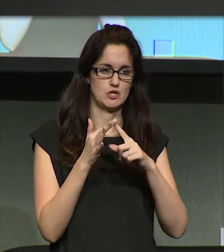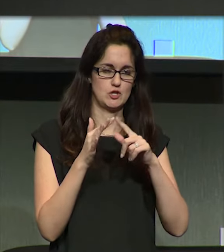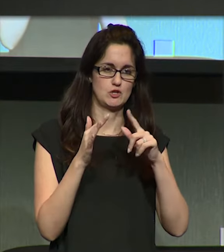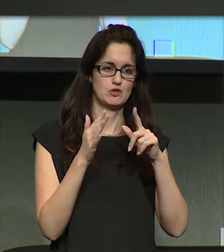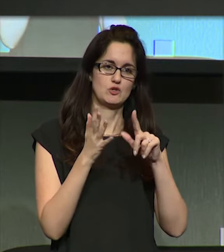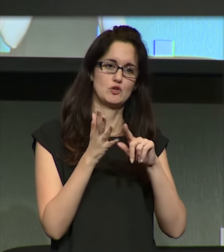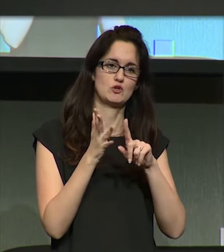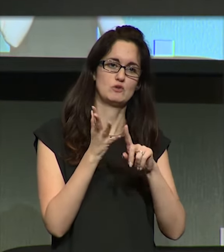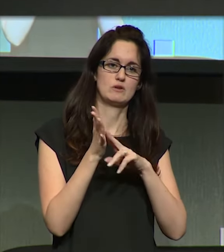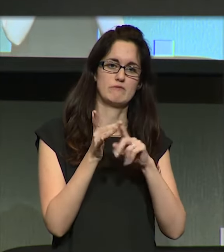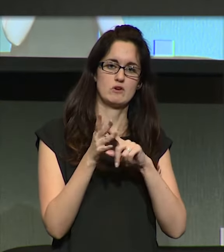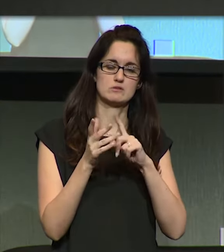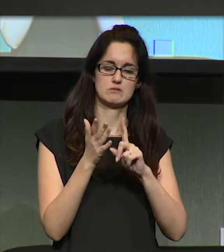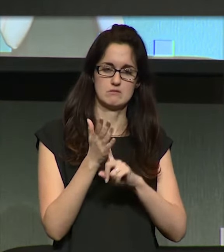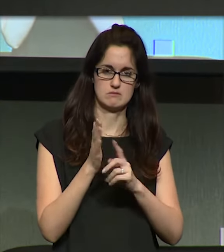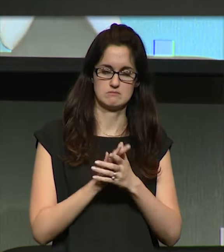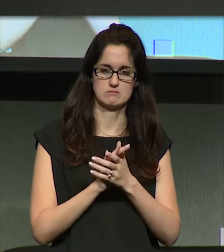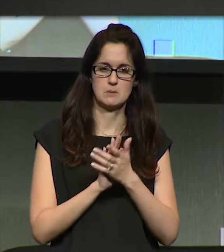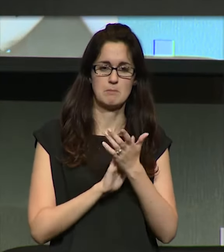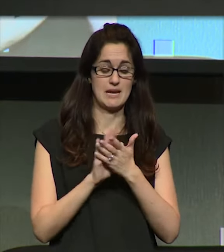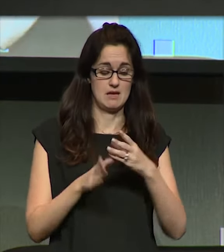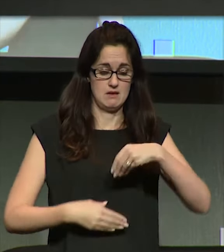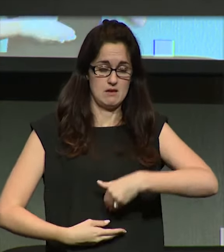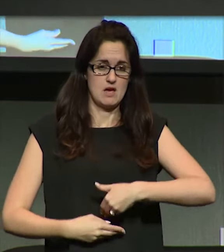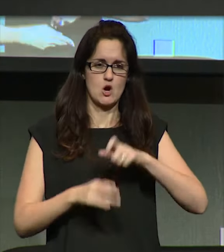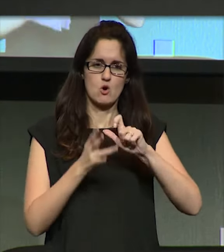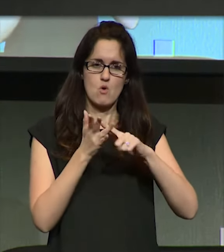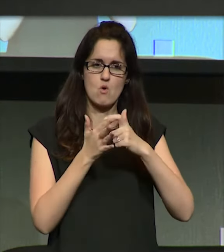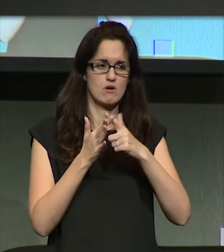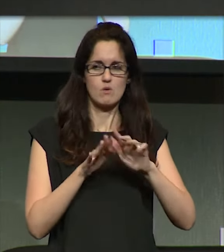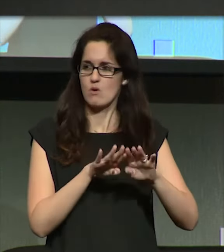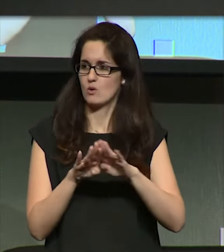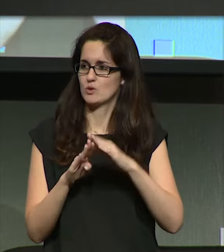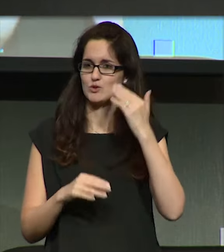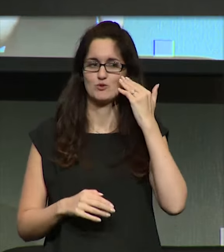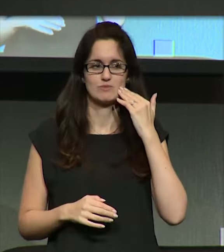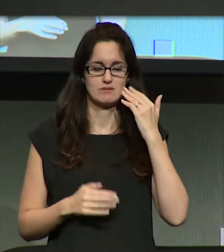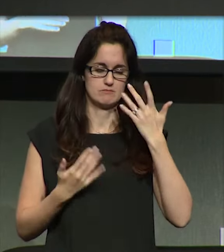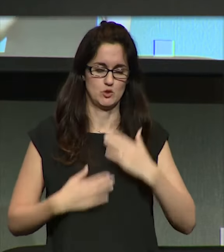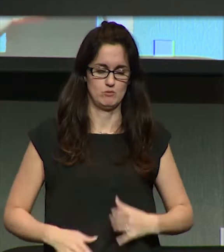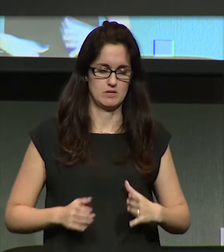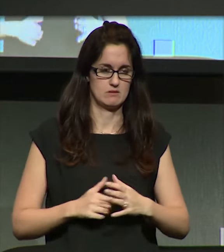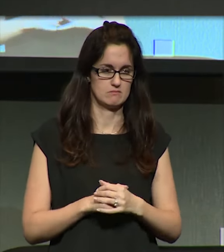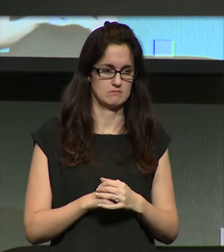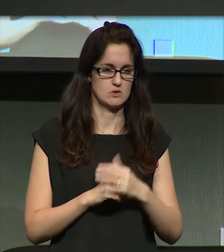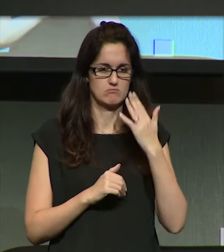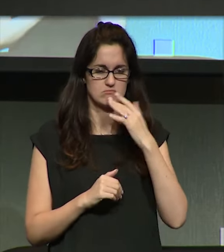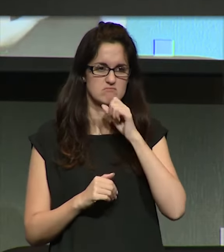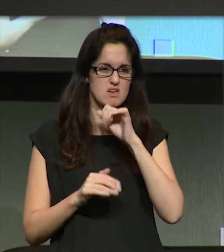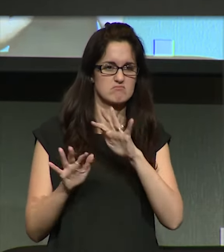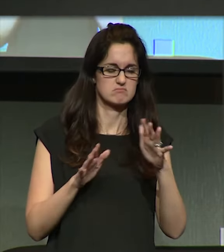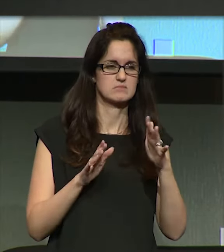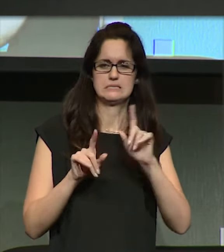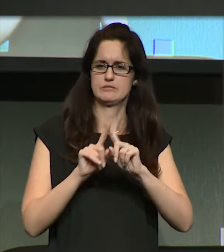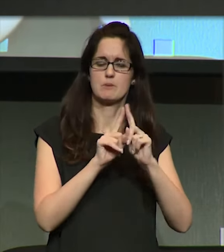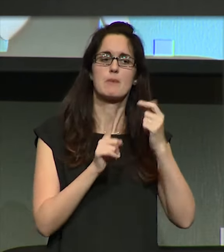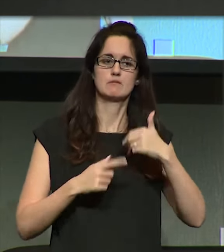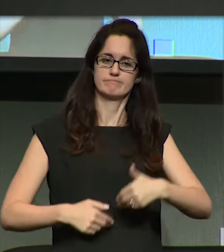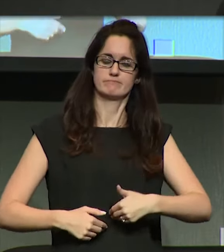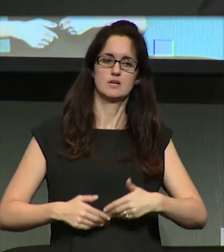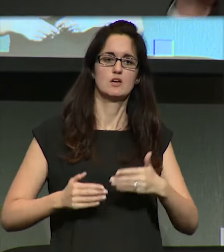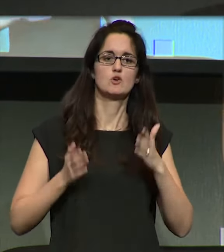of us at our core are human, and there are certain mediations upon our core humanity